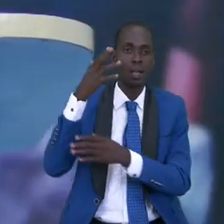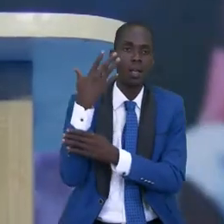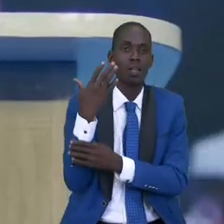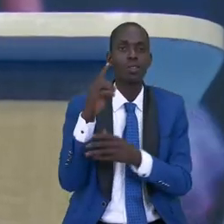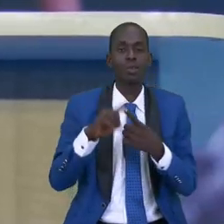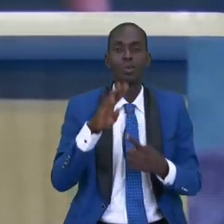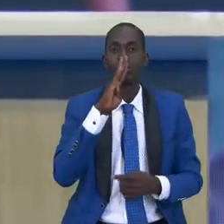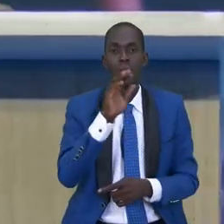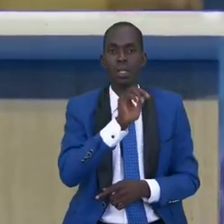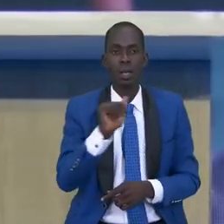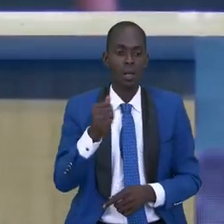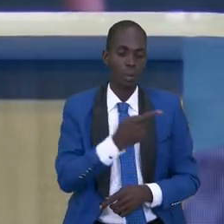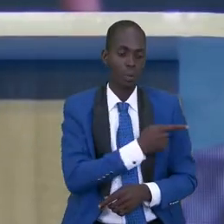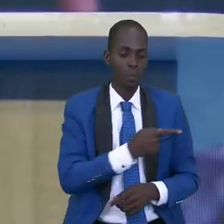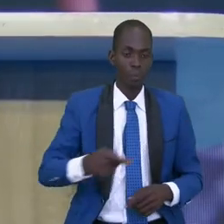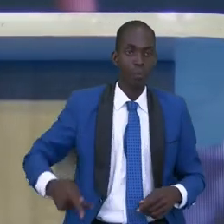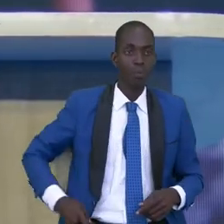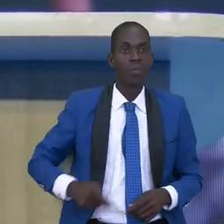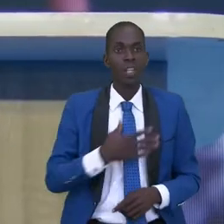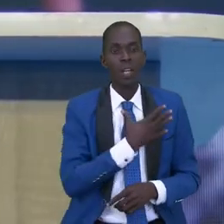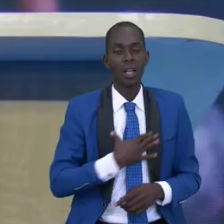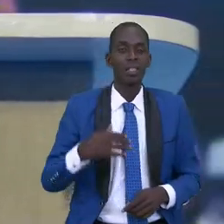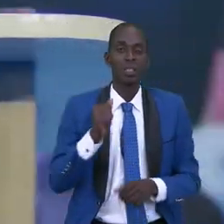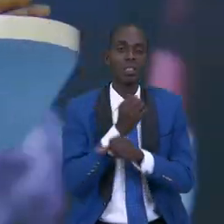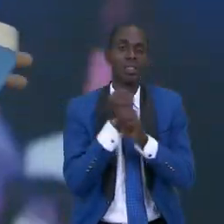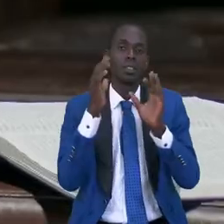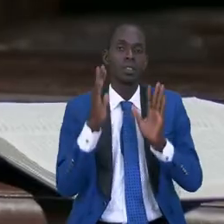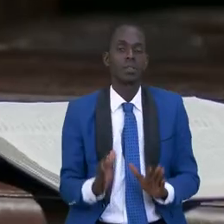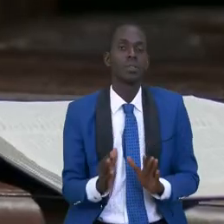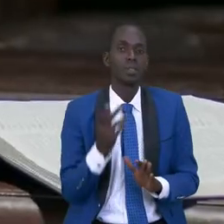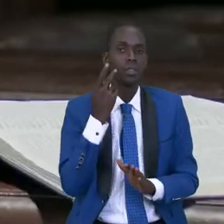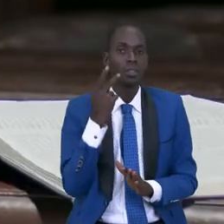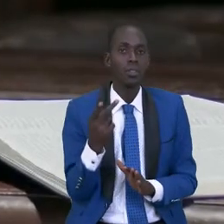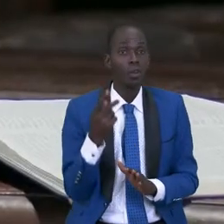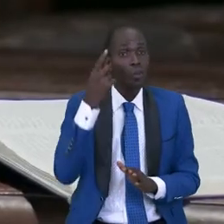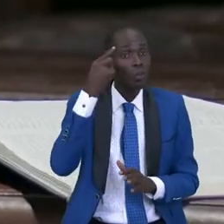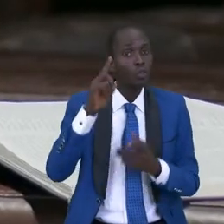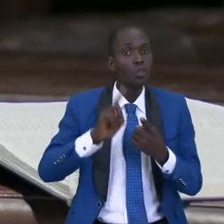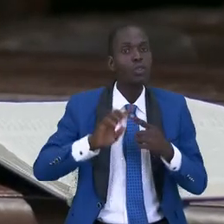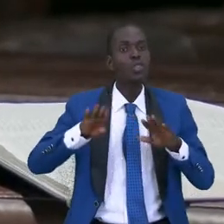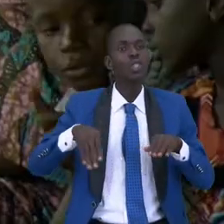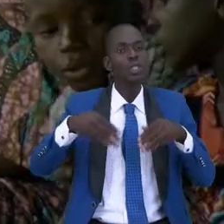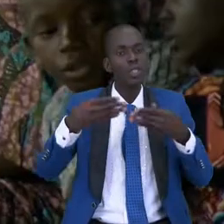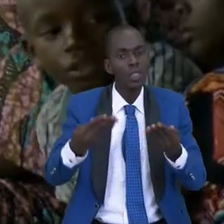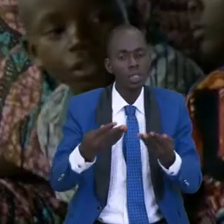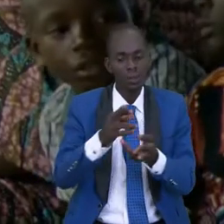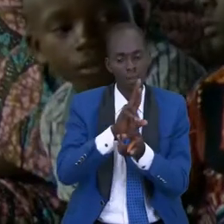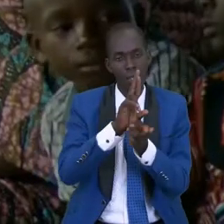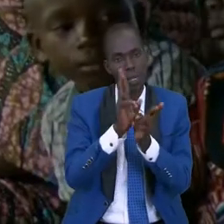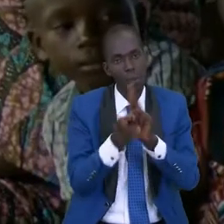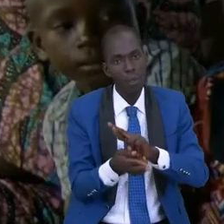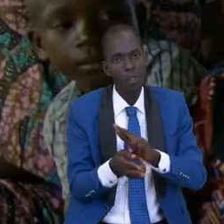be a prince and a Savior. Look at this. For to give repentance